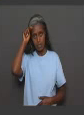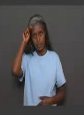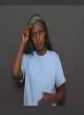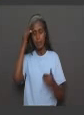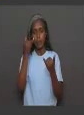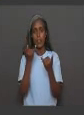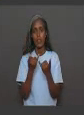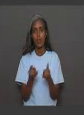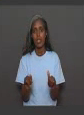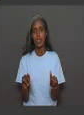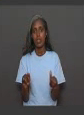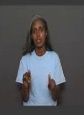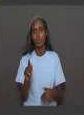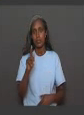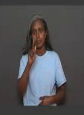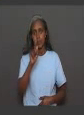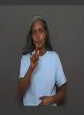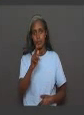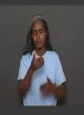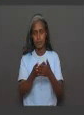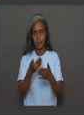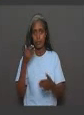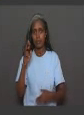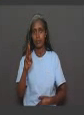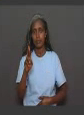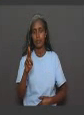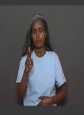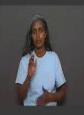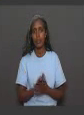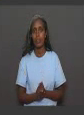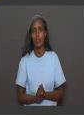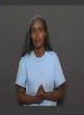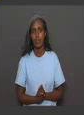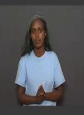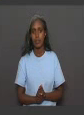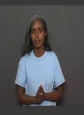of n over 1 minus r.